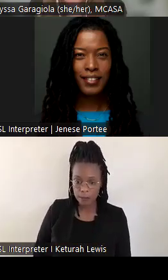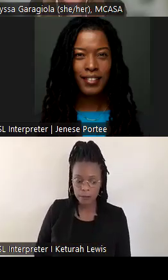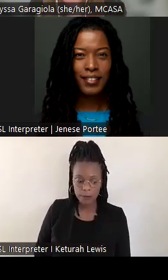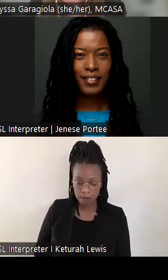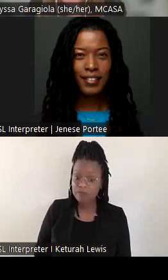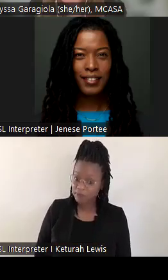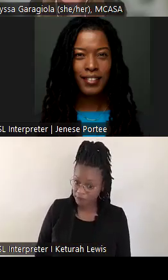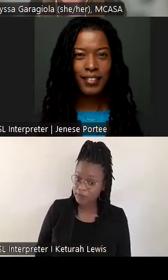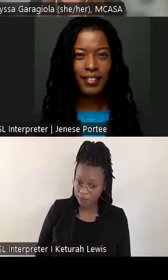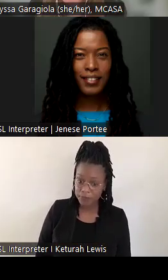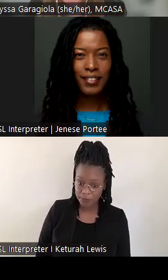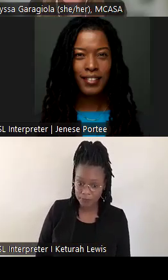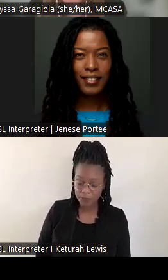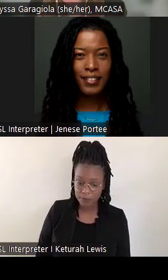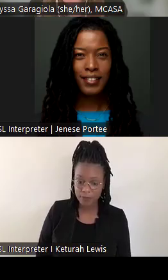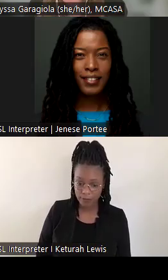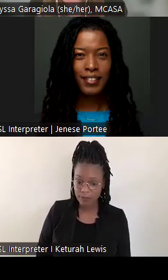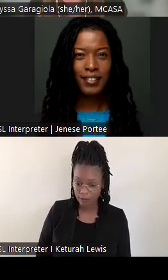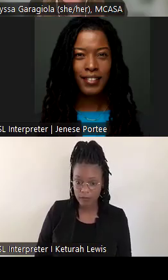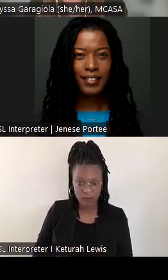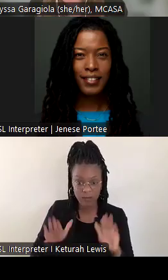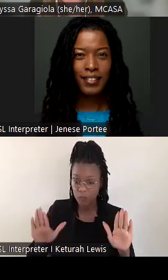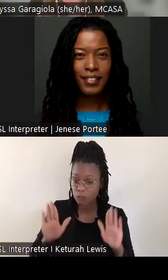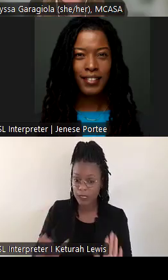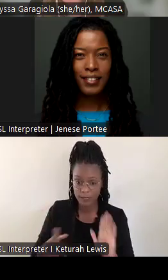Yeah, these are all really great.